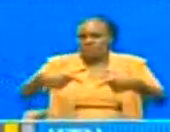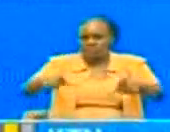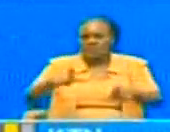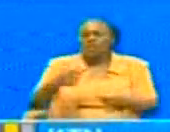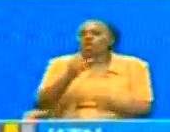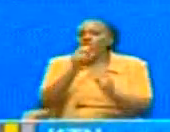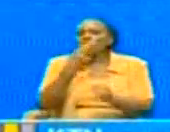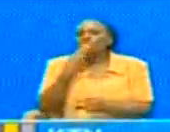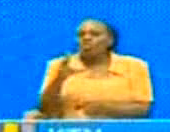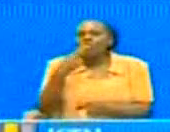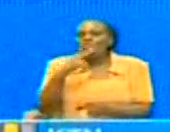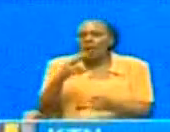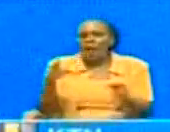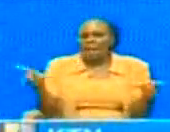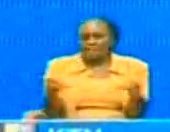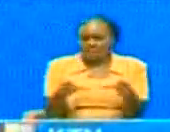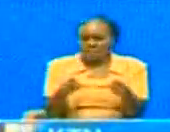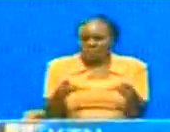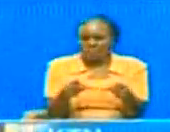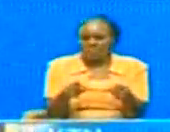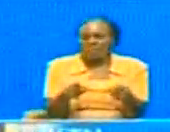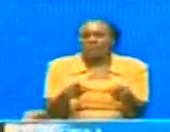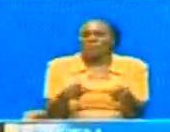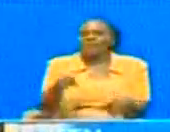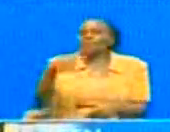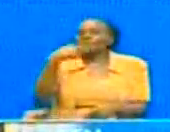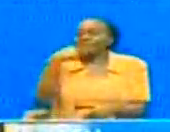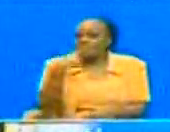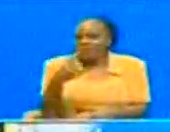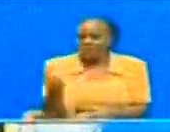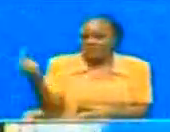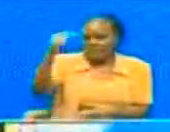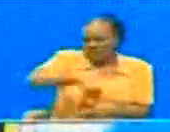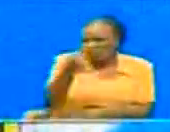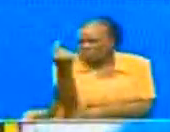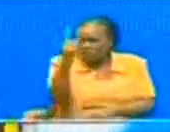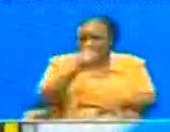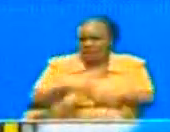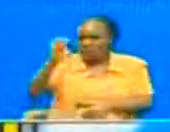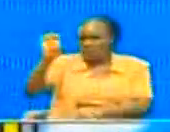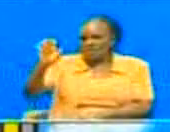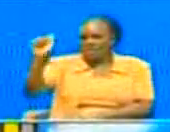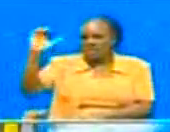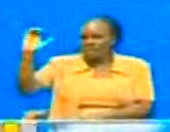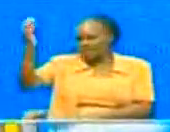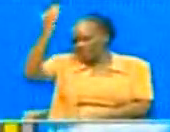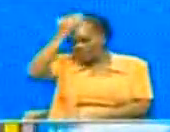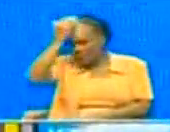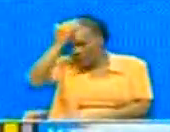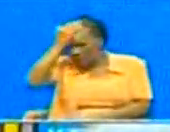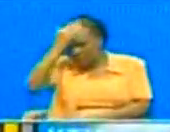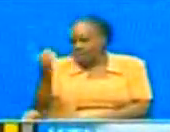sugar importers without open tendering. Koskei, who made a brief appearance at the EACC on Monday, will have